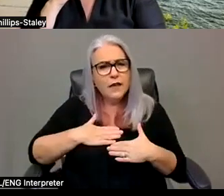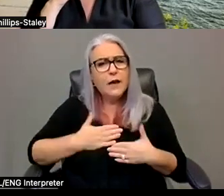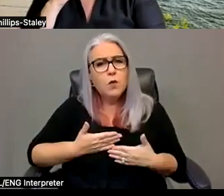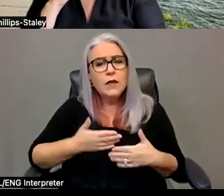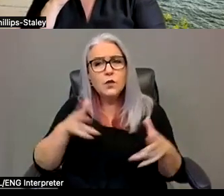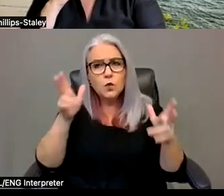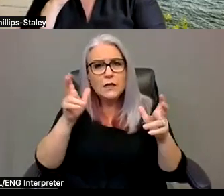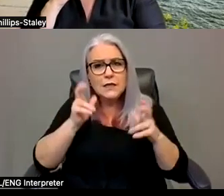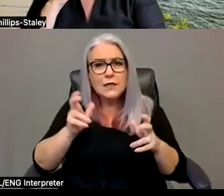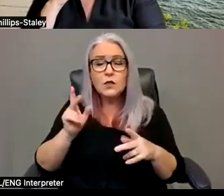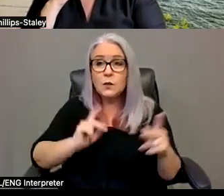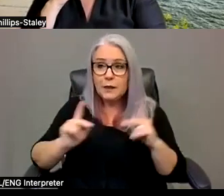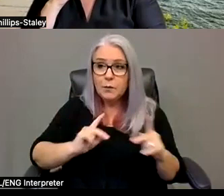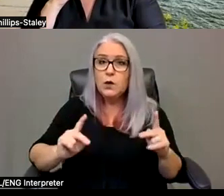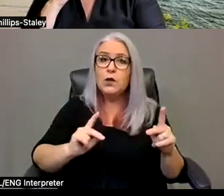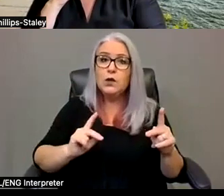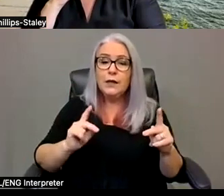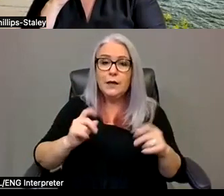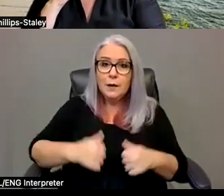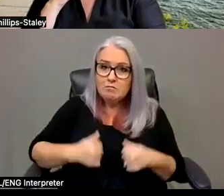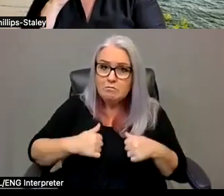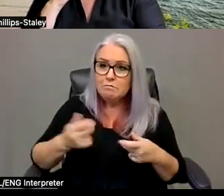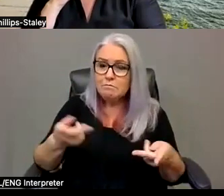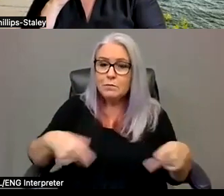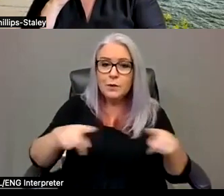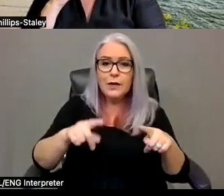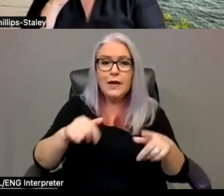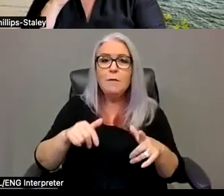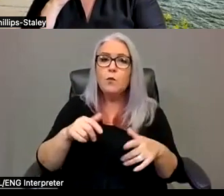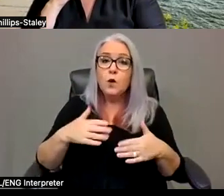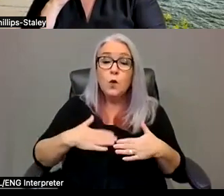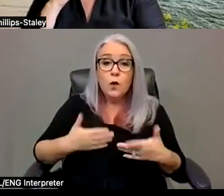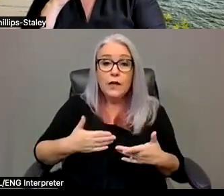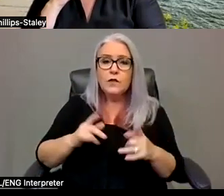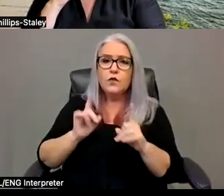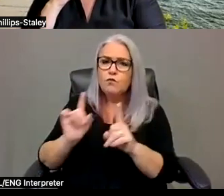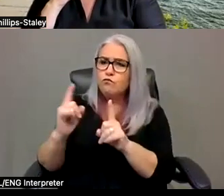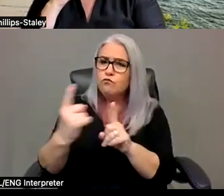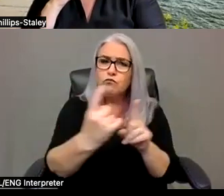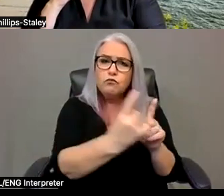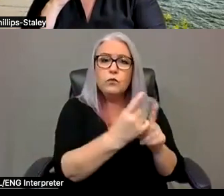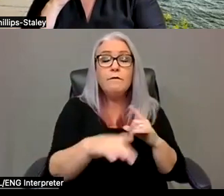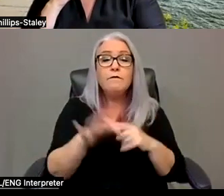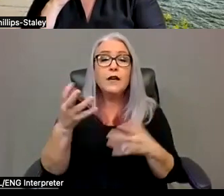the village, the residents, and I'm willing to pound the pavement to get to them to find out what their concerns are. Thank you.